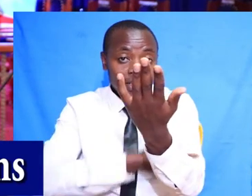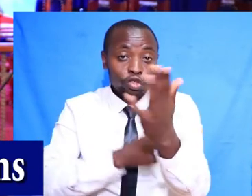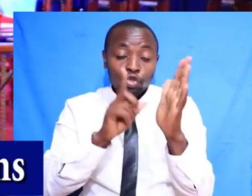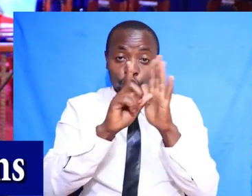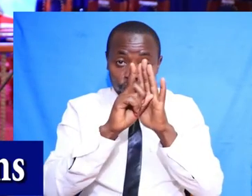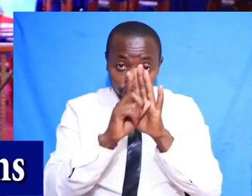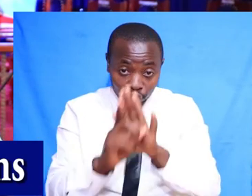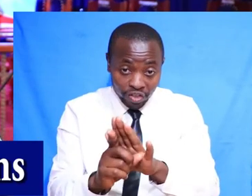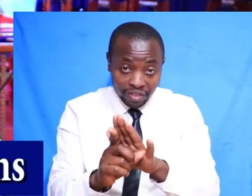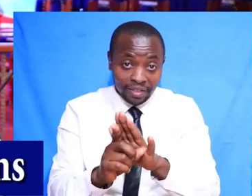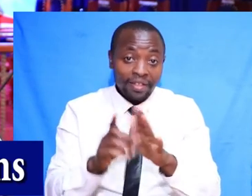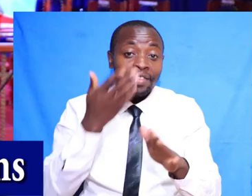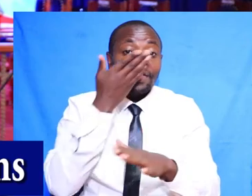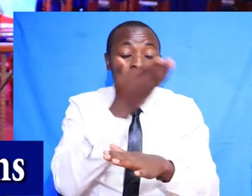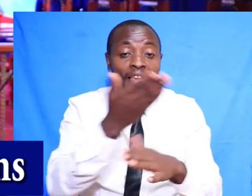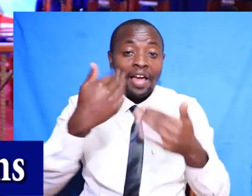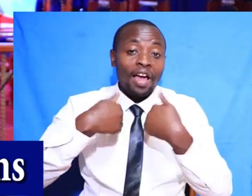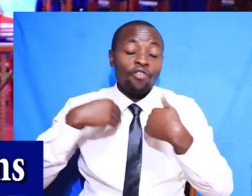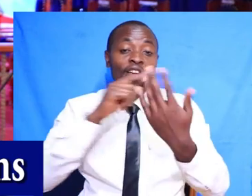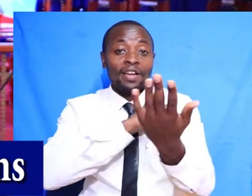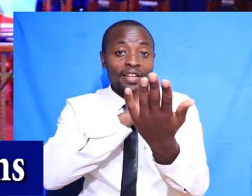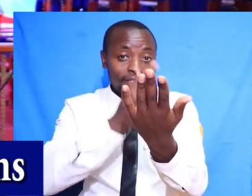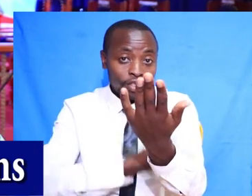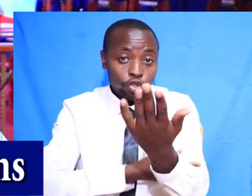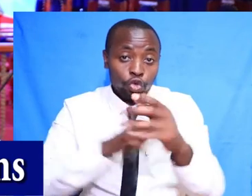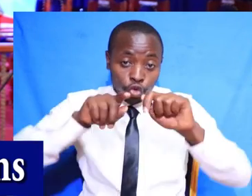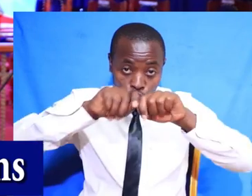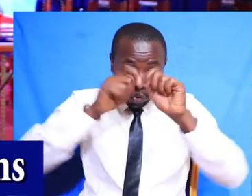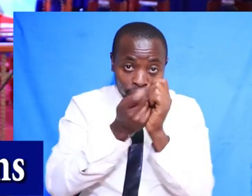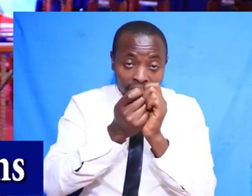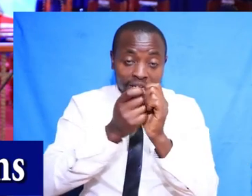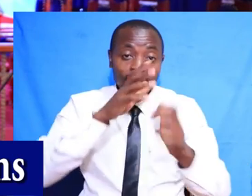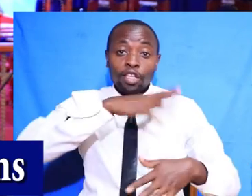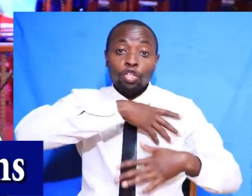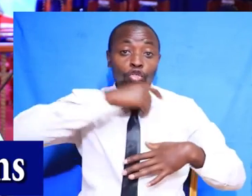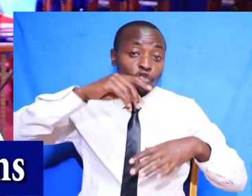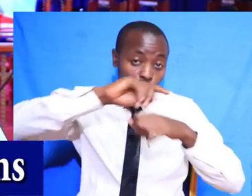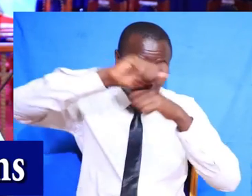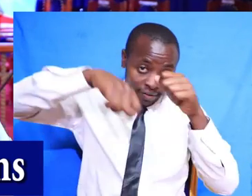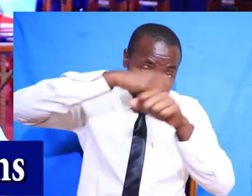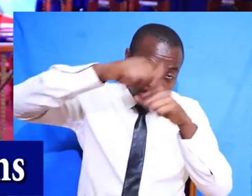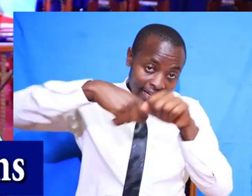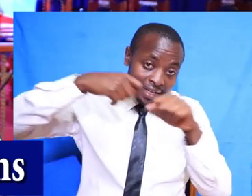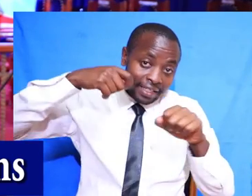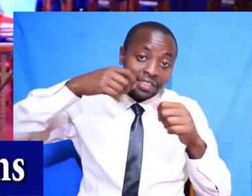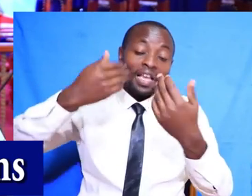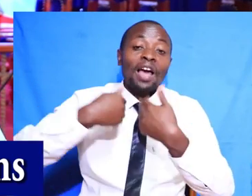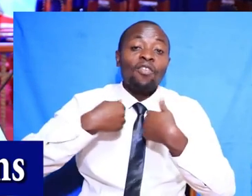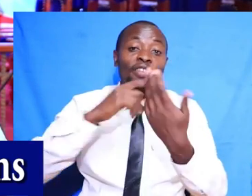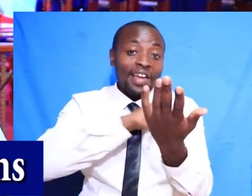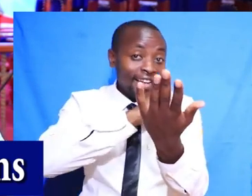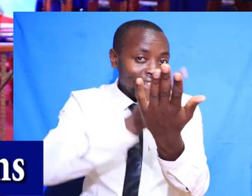overcome. There is a grace to break the soul ties. There is a grace